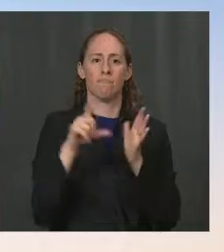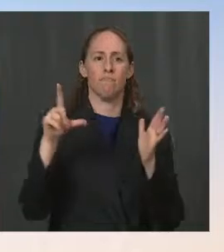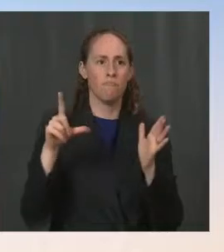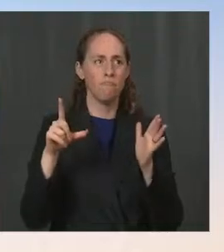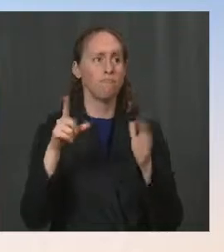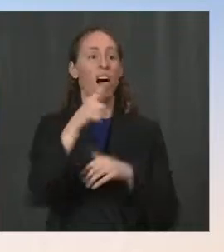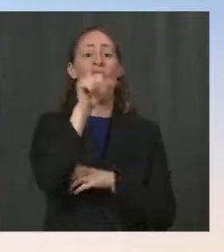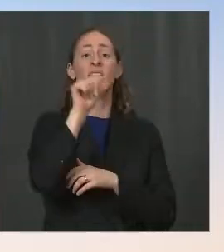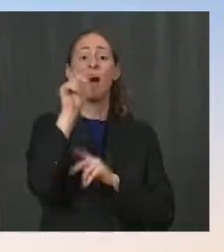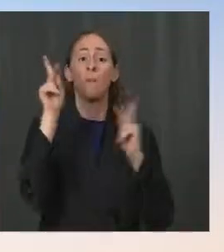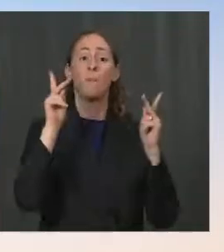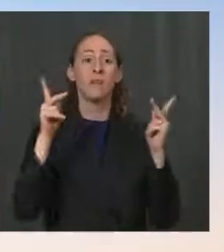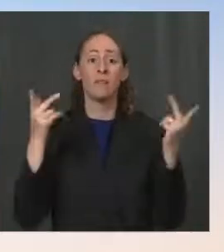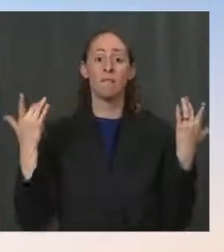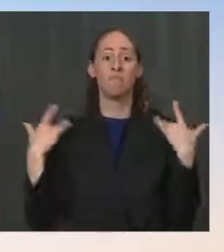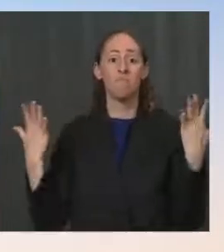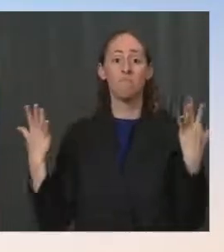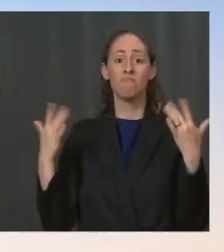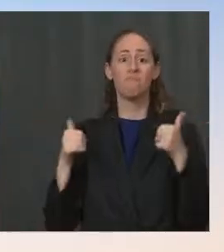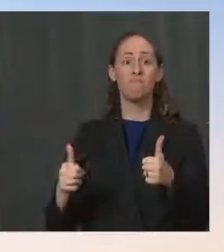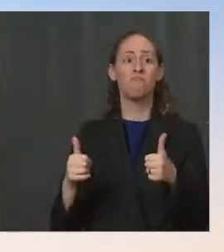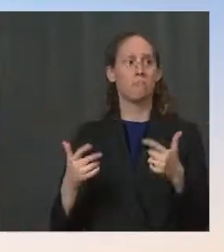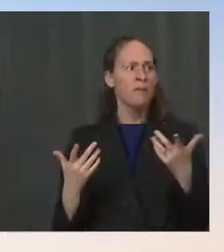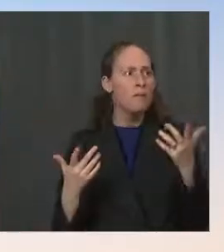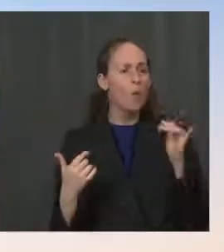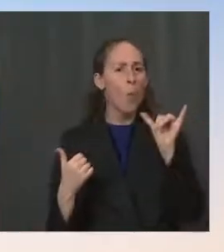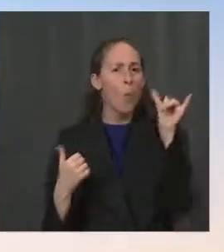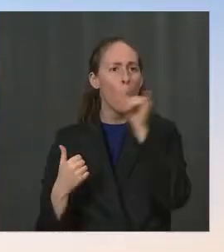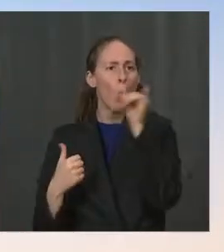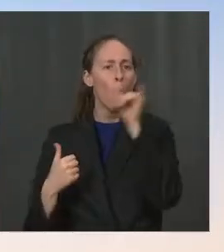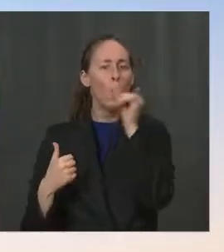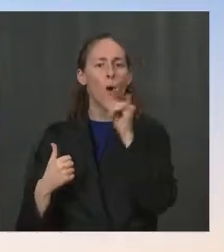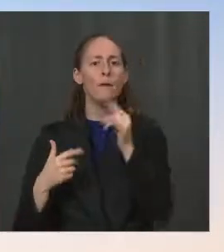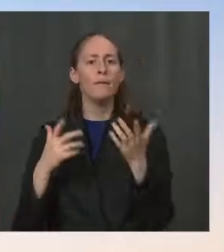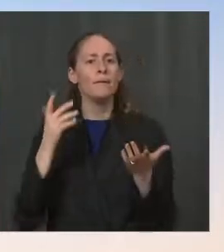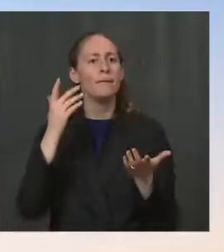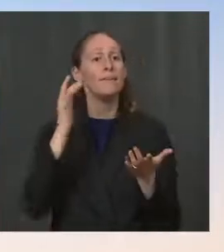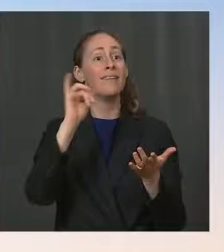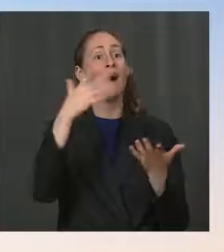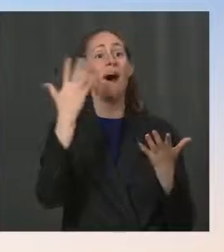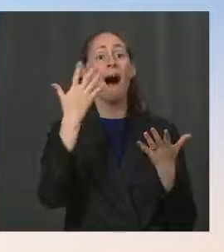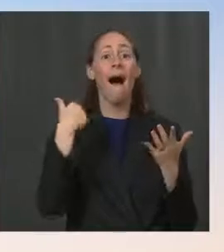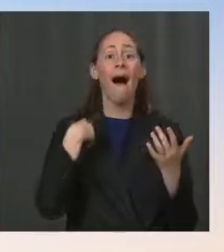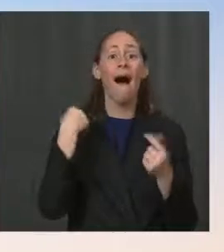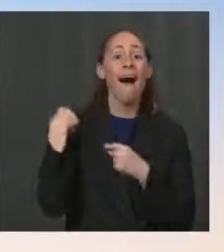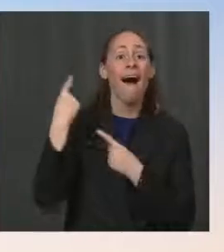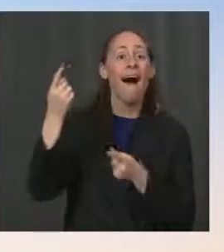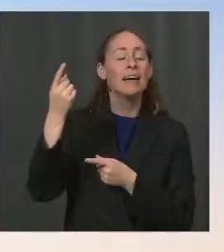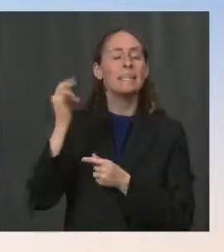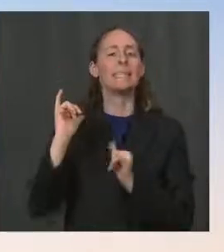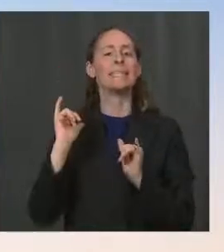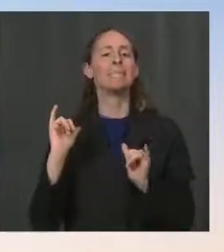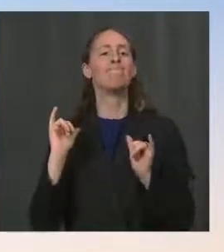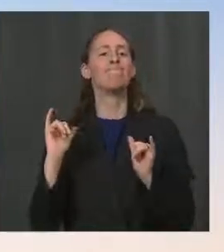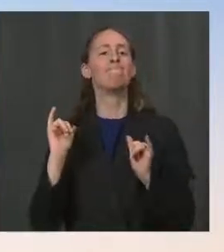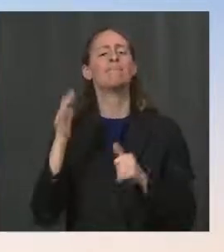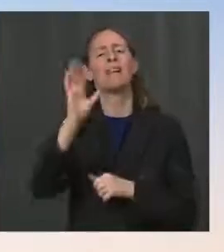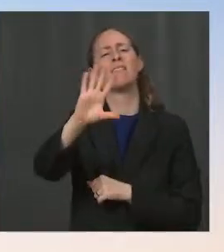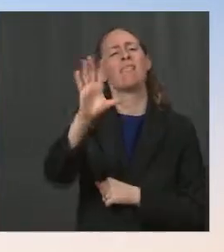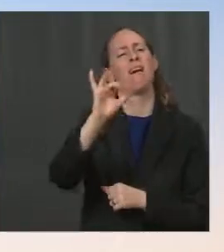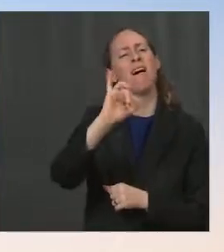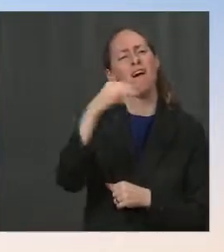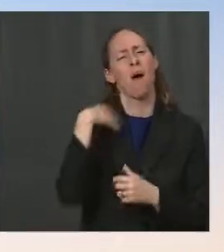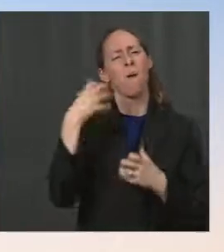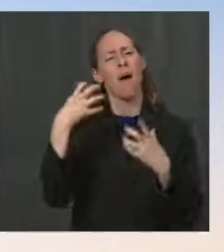did. So even the content of the reporting is consistent with what we've said many times publicly. I'll also note something that the president said in his